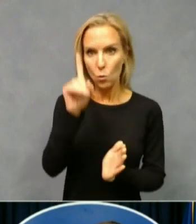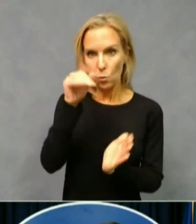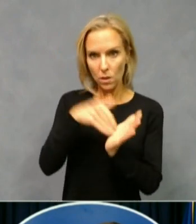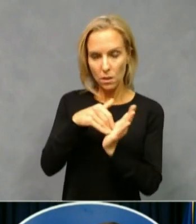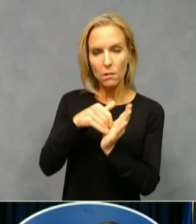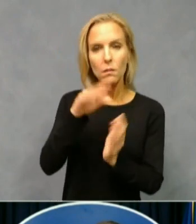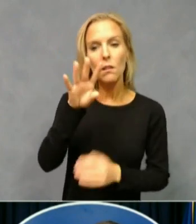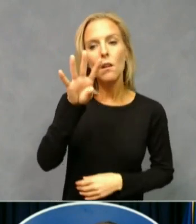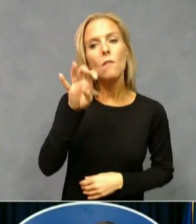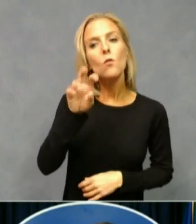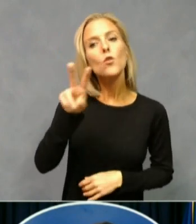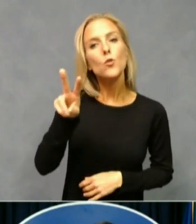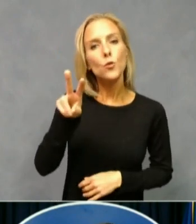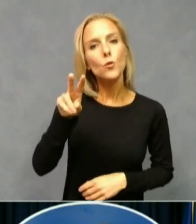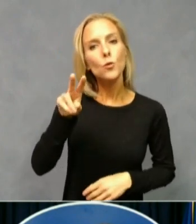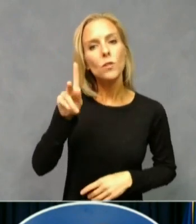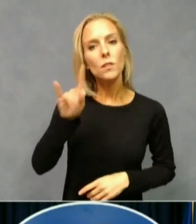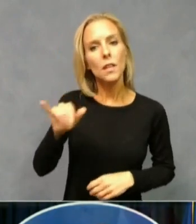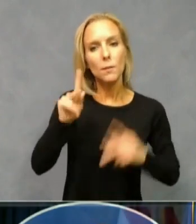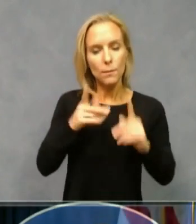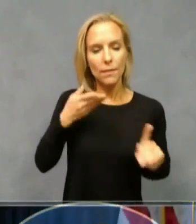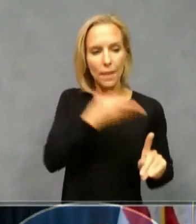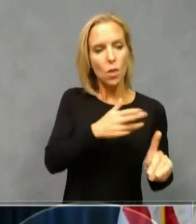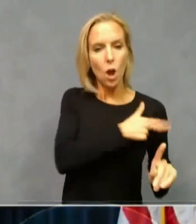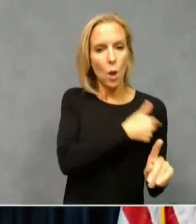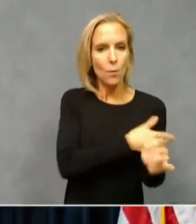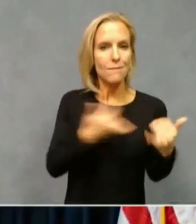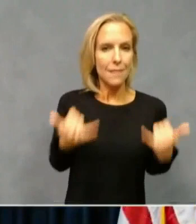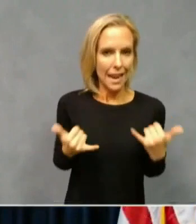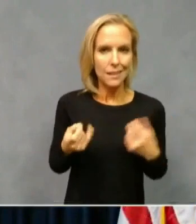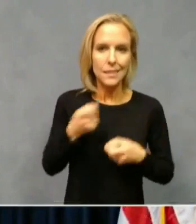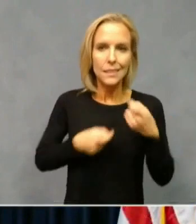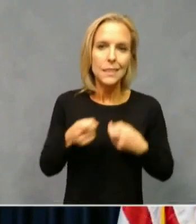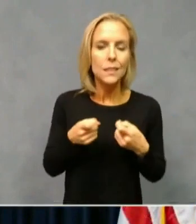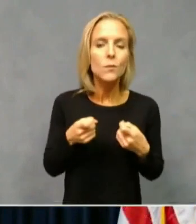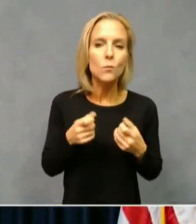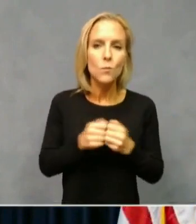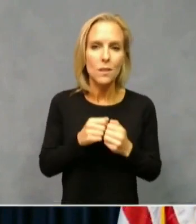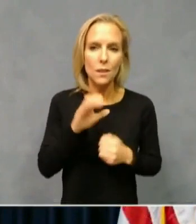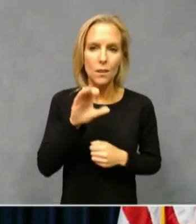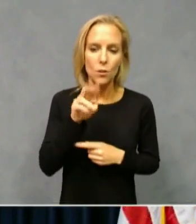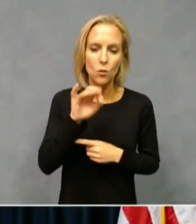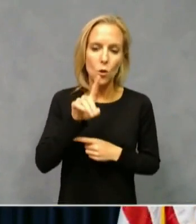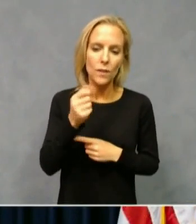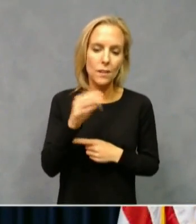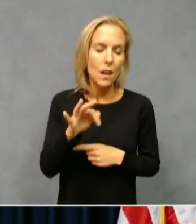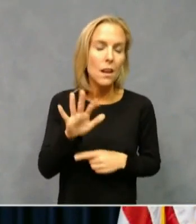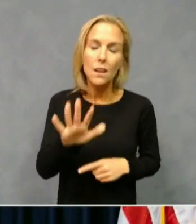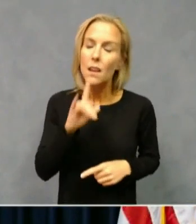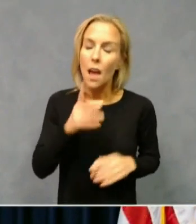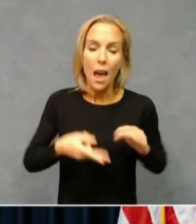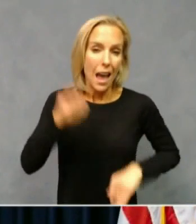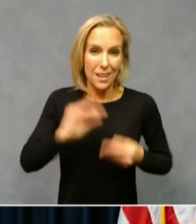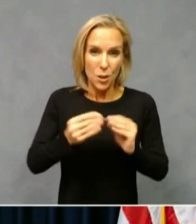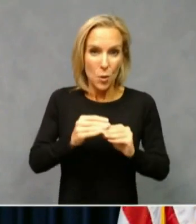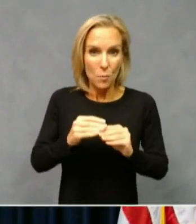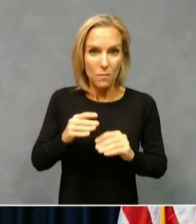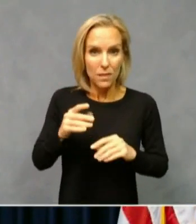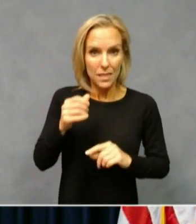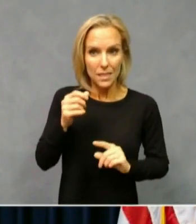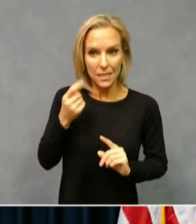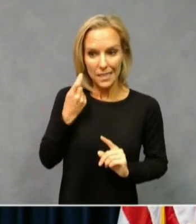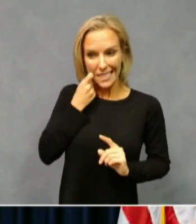1,442 Kentuckians in the hospital dealing with COVID-19. That's the highest ever. It's up 59 people since just